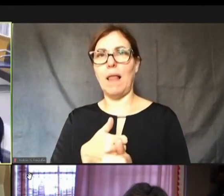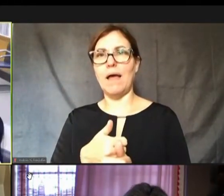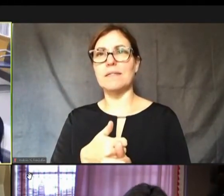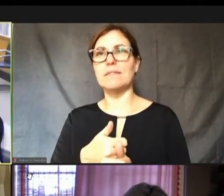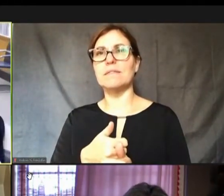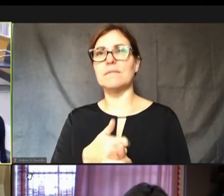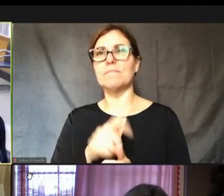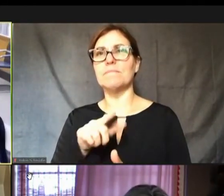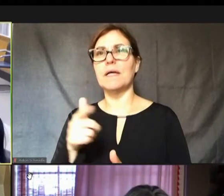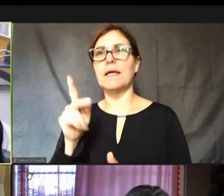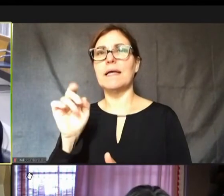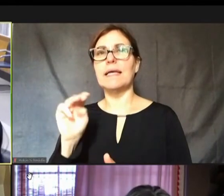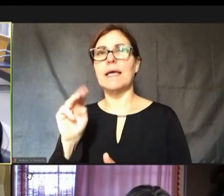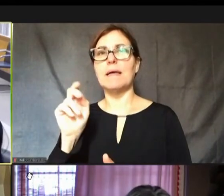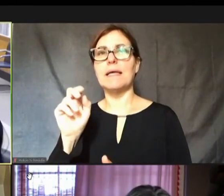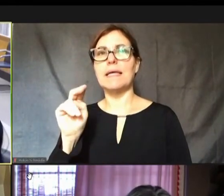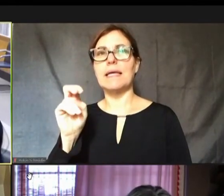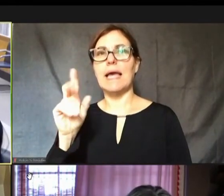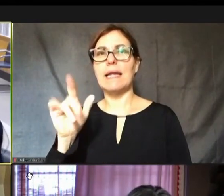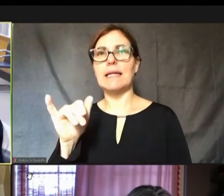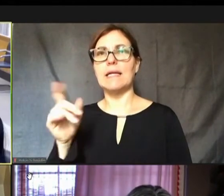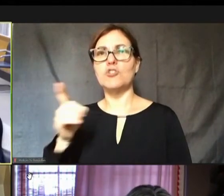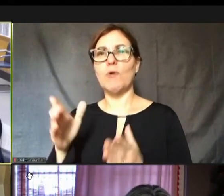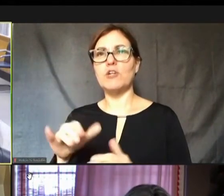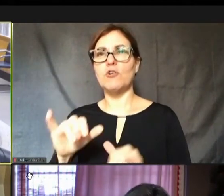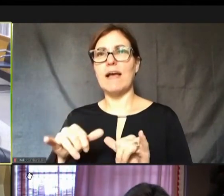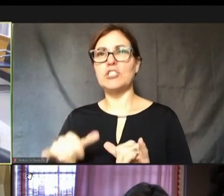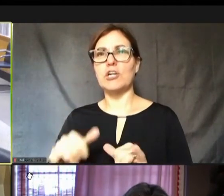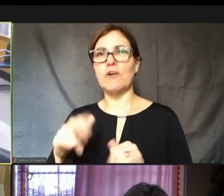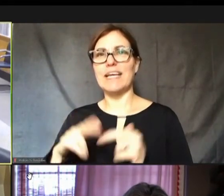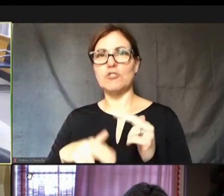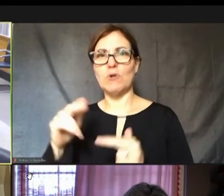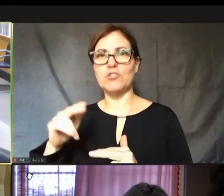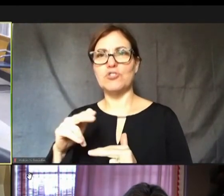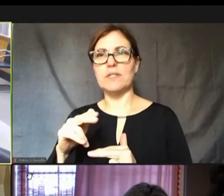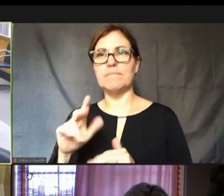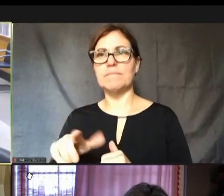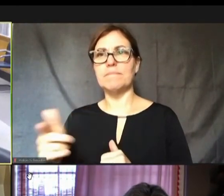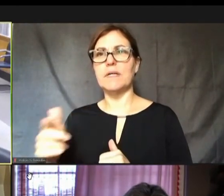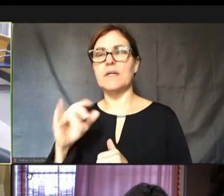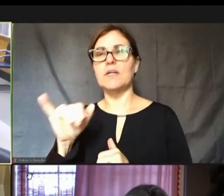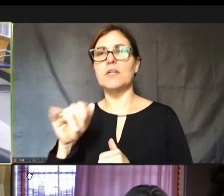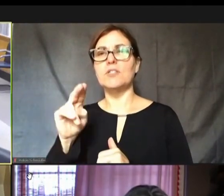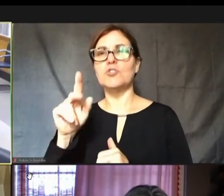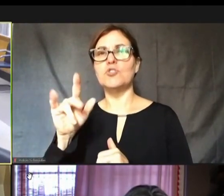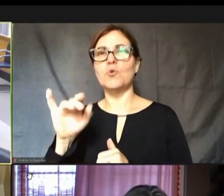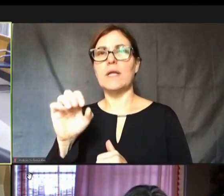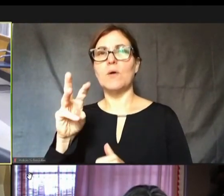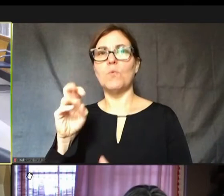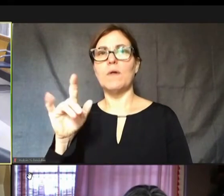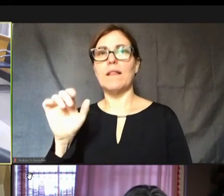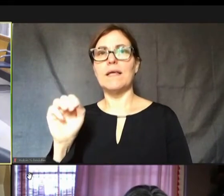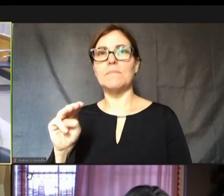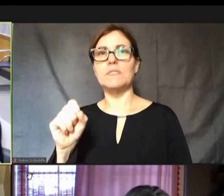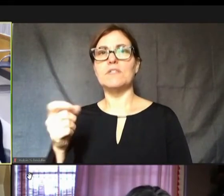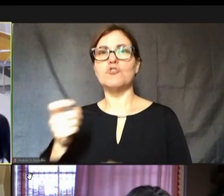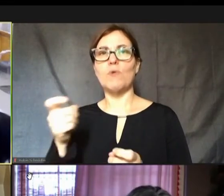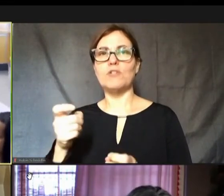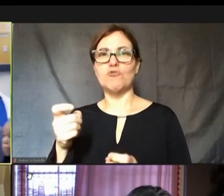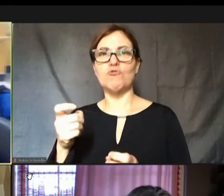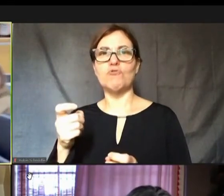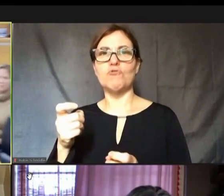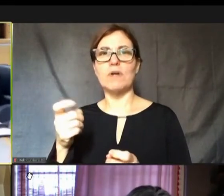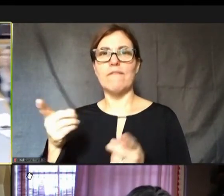I'm Kim Kennedy, Director of Engineering and Construction. I'm Julie Williams, Director of Administration.